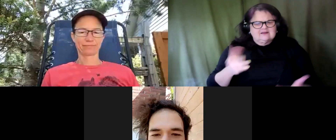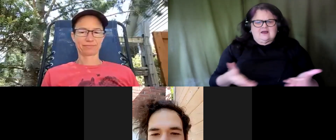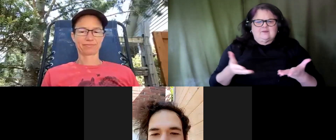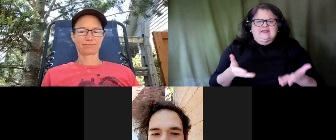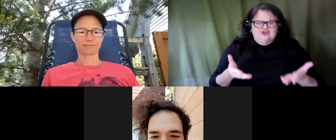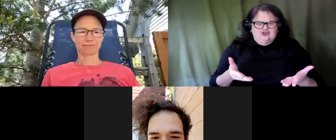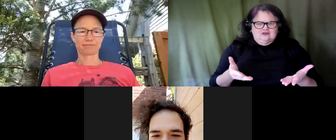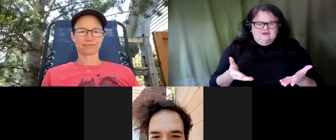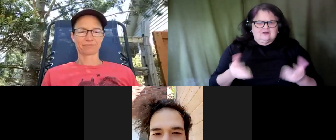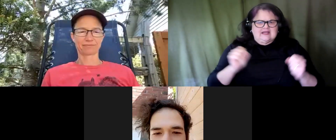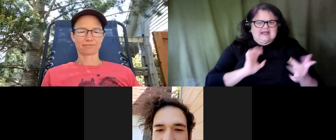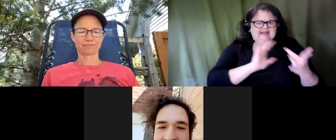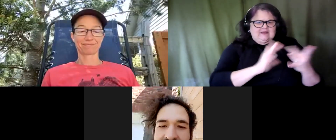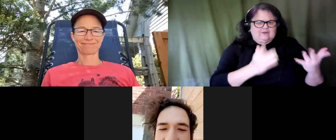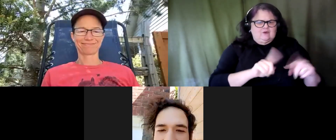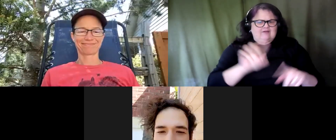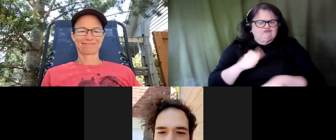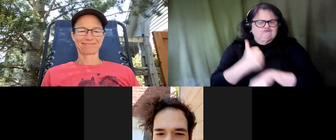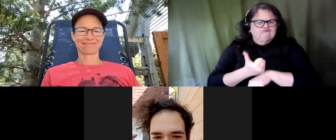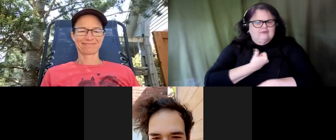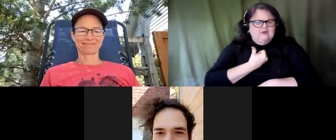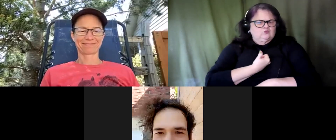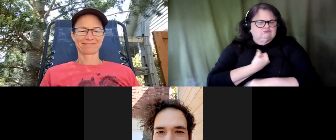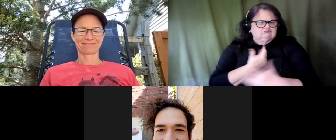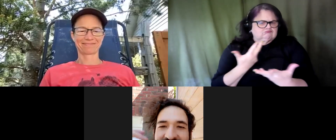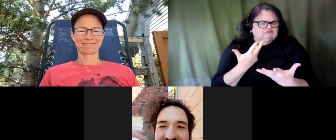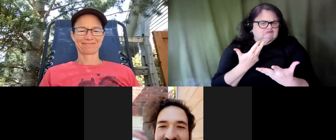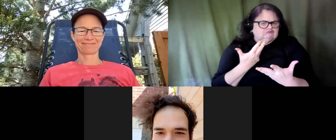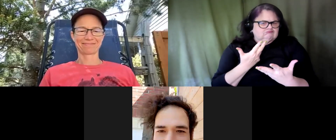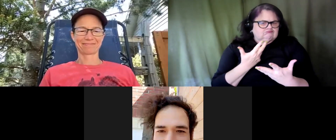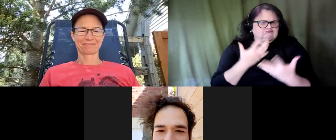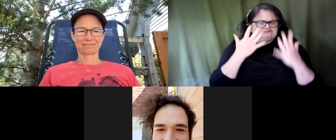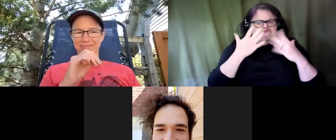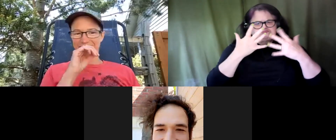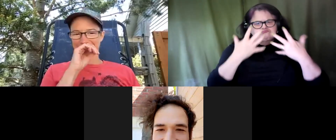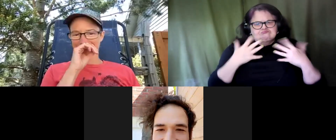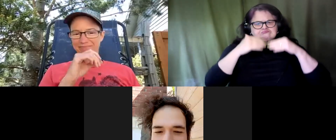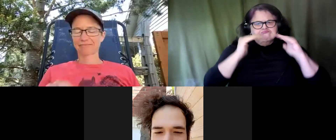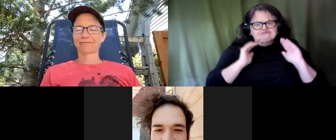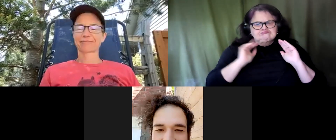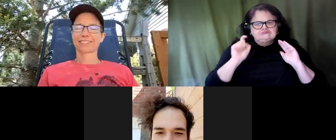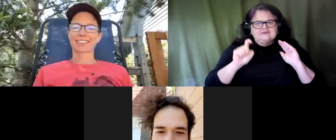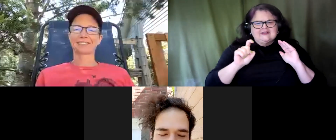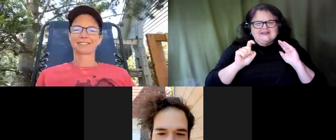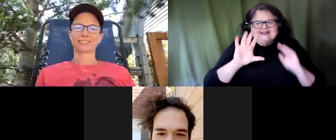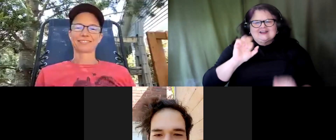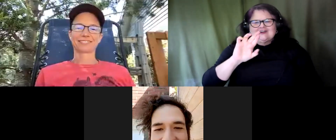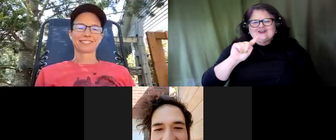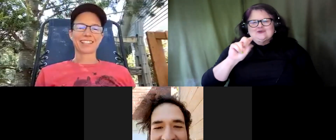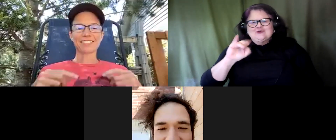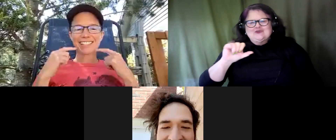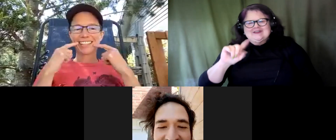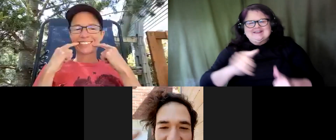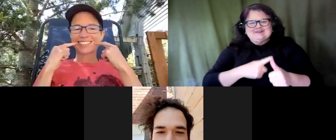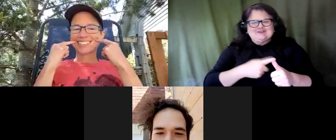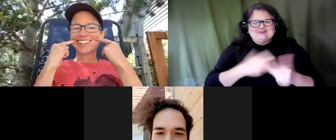or do I have to start my own? Brownie face, need a cartoonist first, but that's